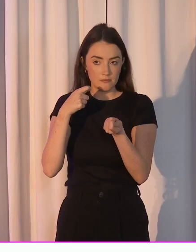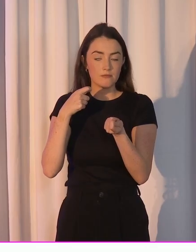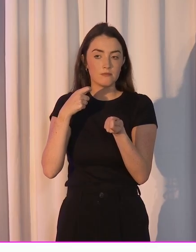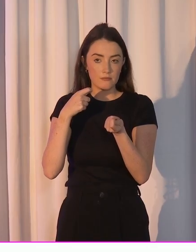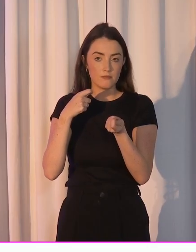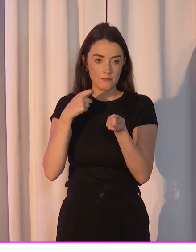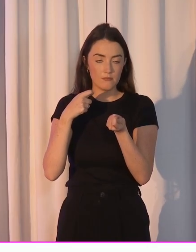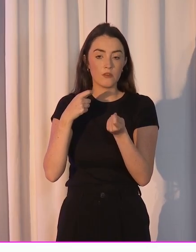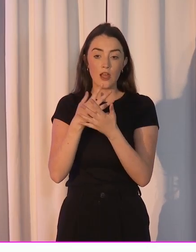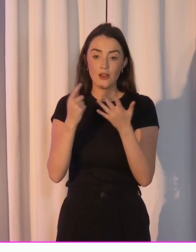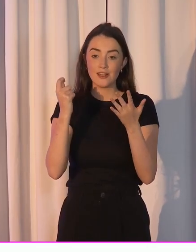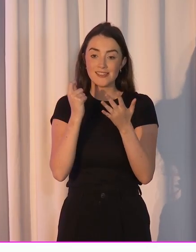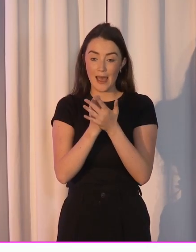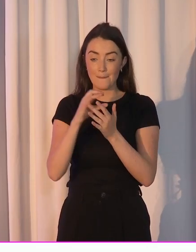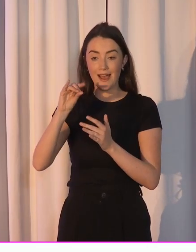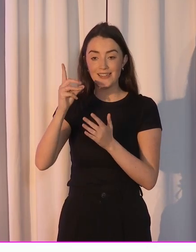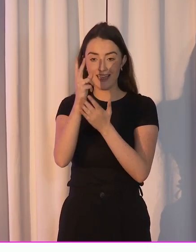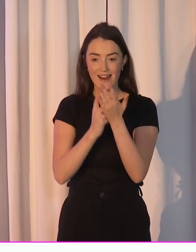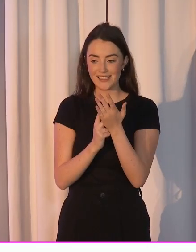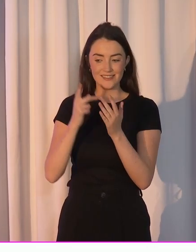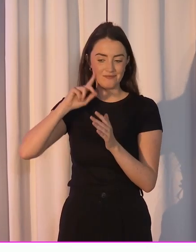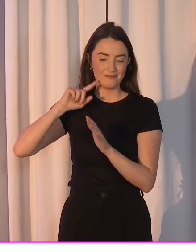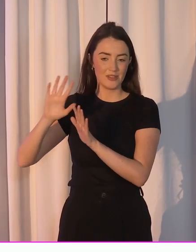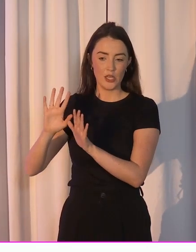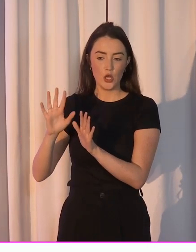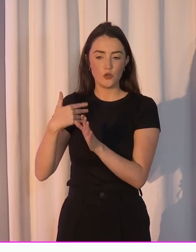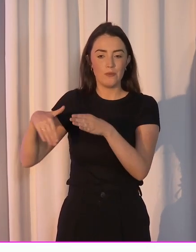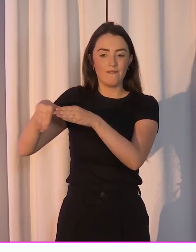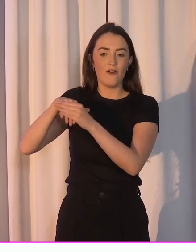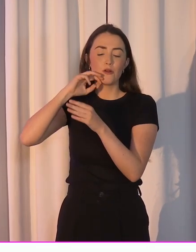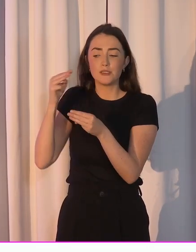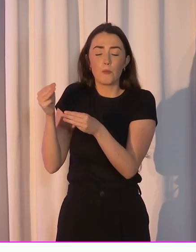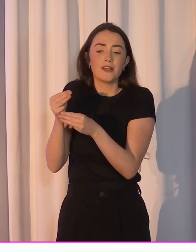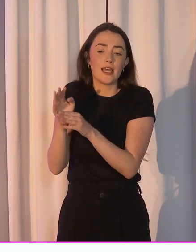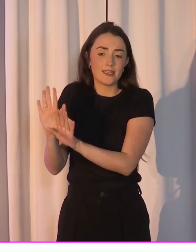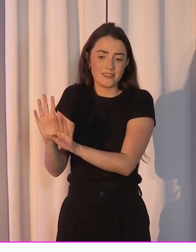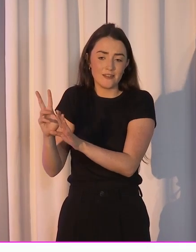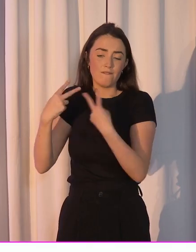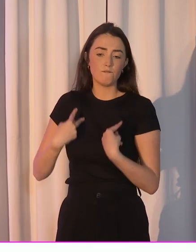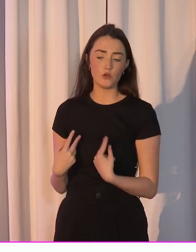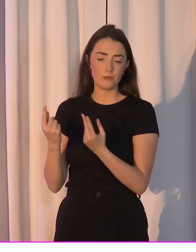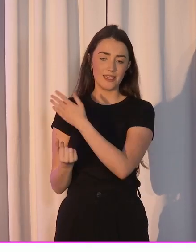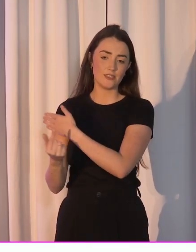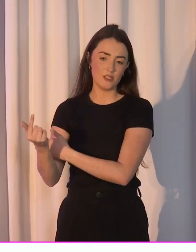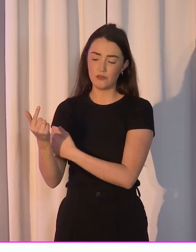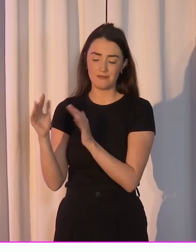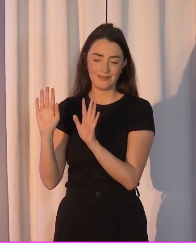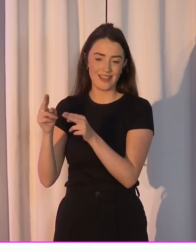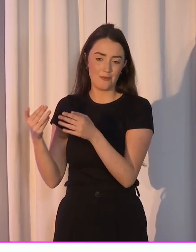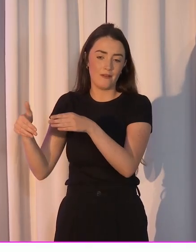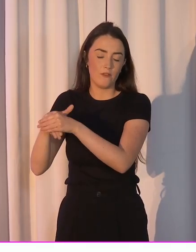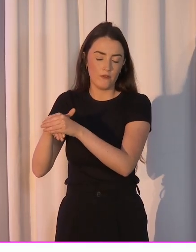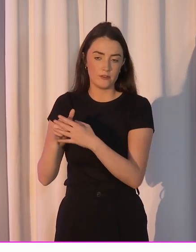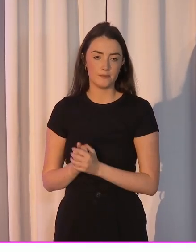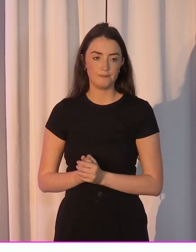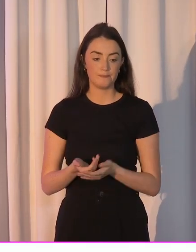ID artists are often discouraged from engaging with certain practices under the guise of protecting them as vulnerable individuals. Another